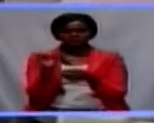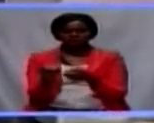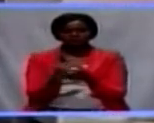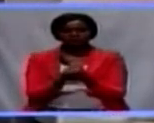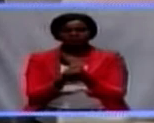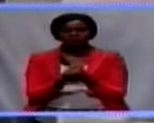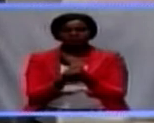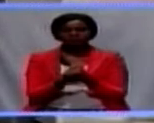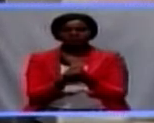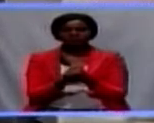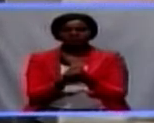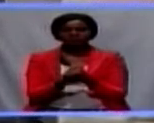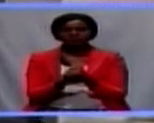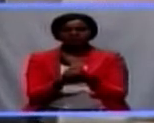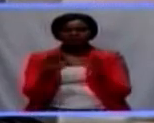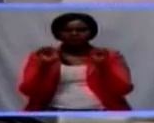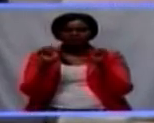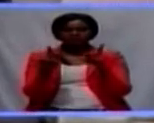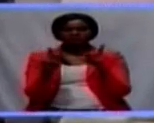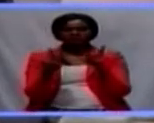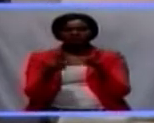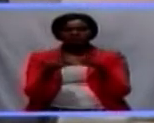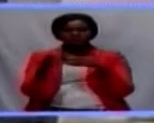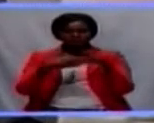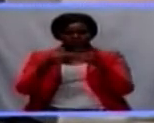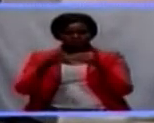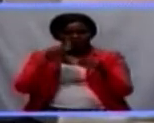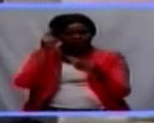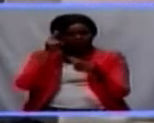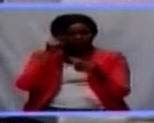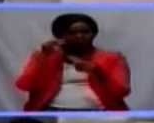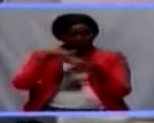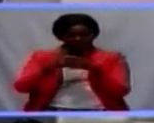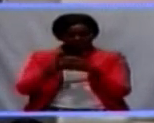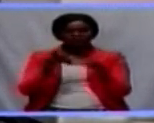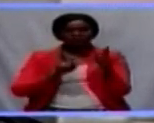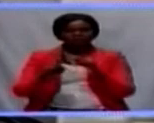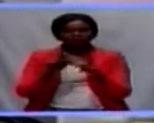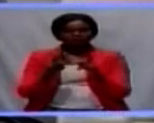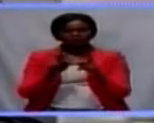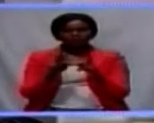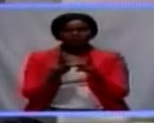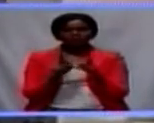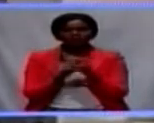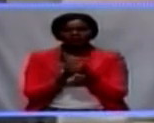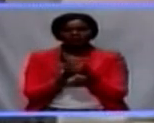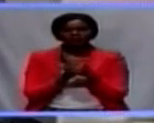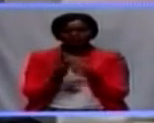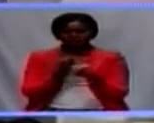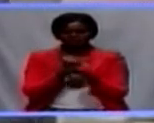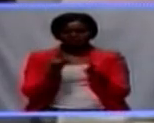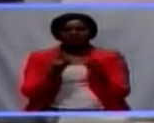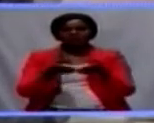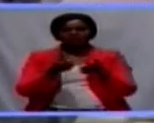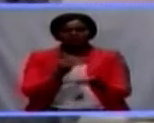Really? 500%, yes. Okay. Okay? The reason is simple. Our people, unfortunately, and we are just trying to help them to comply. Our